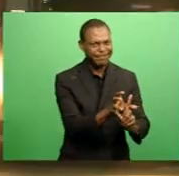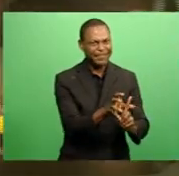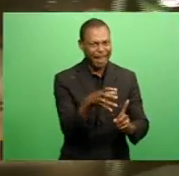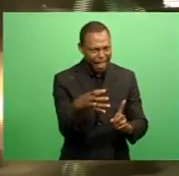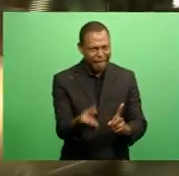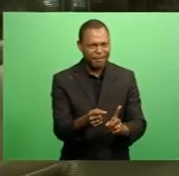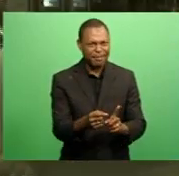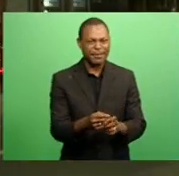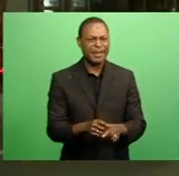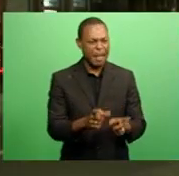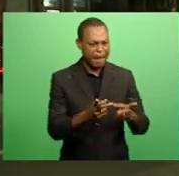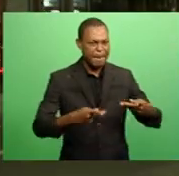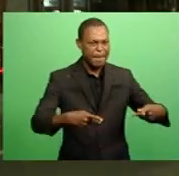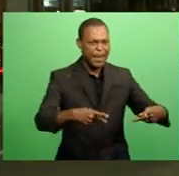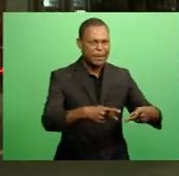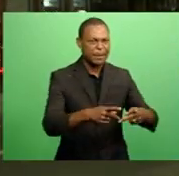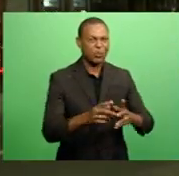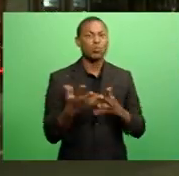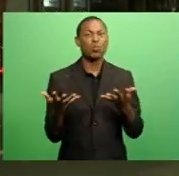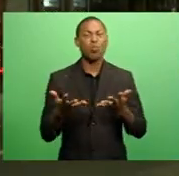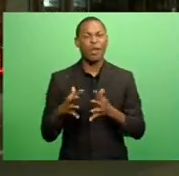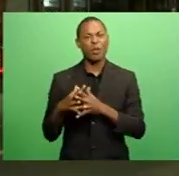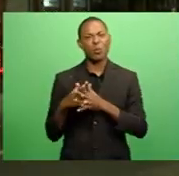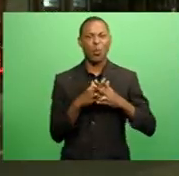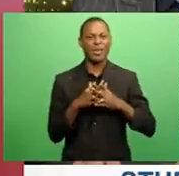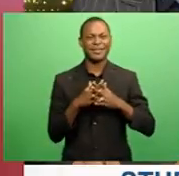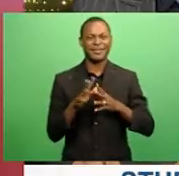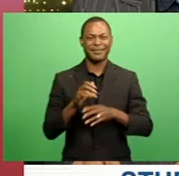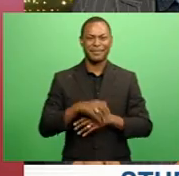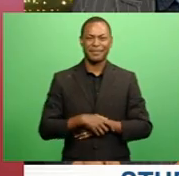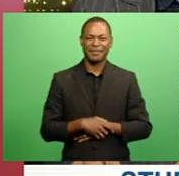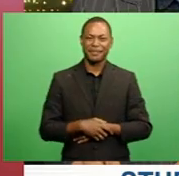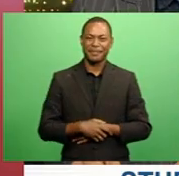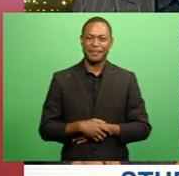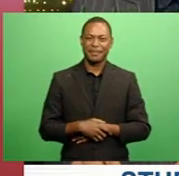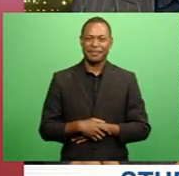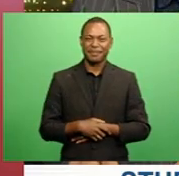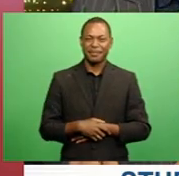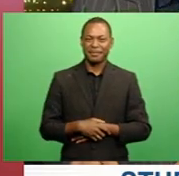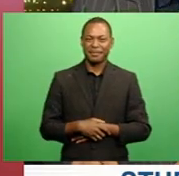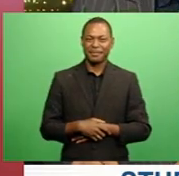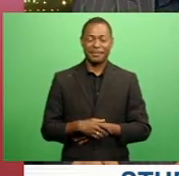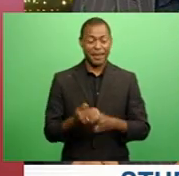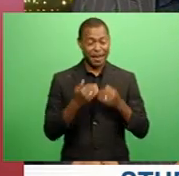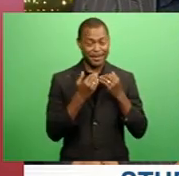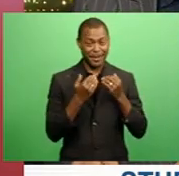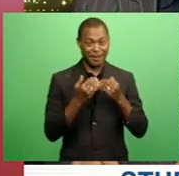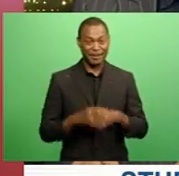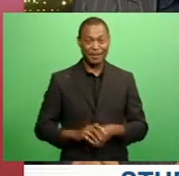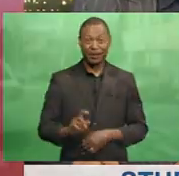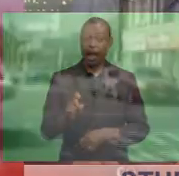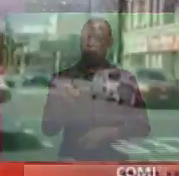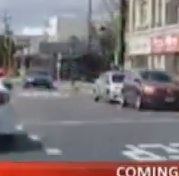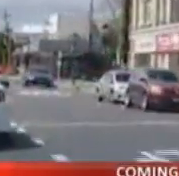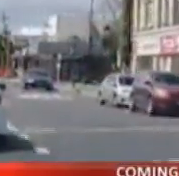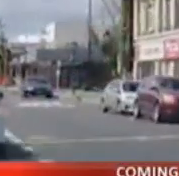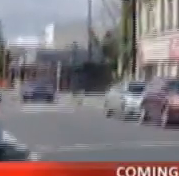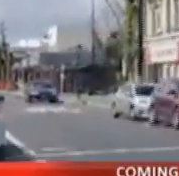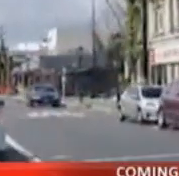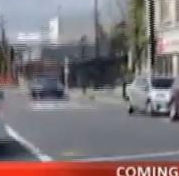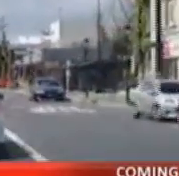quarantine designated facilities in the Western Division. Edwin. Vinaka Koroi. Up ahead,